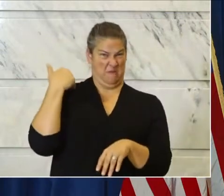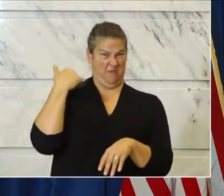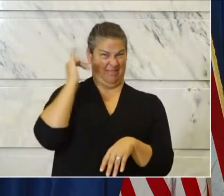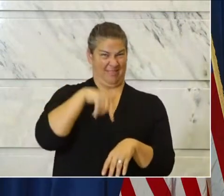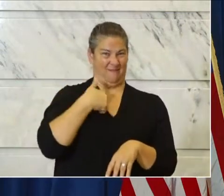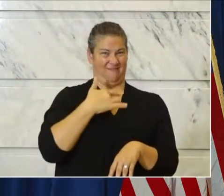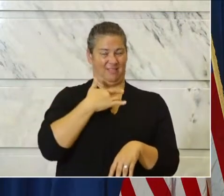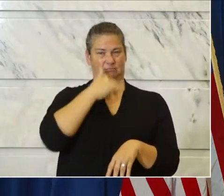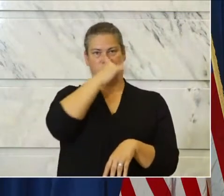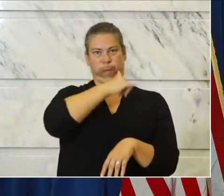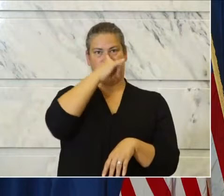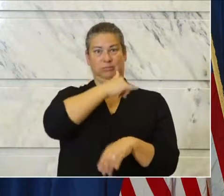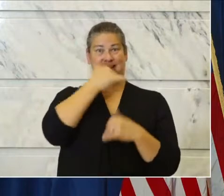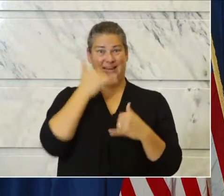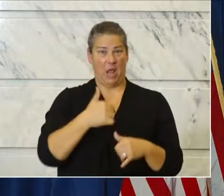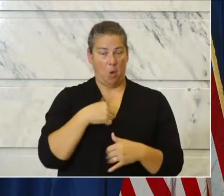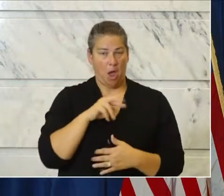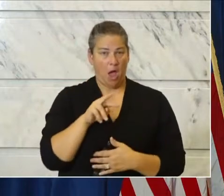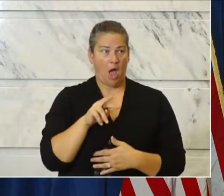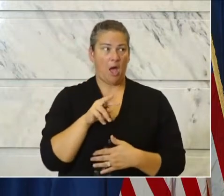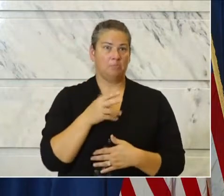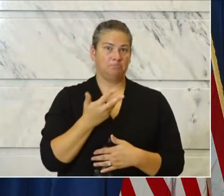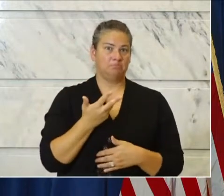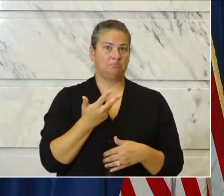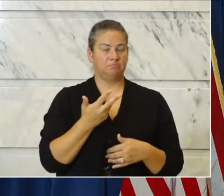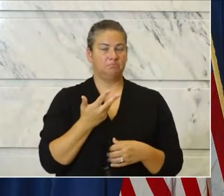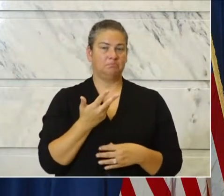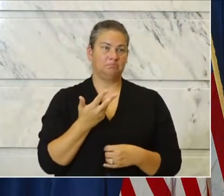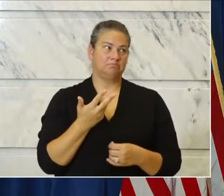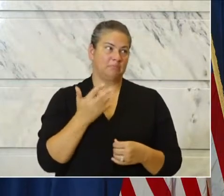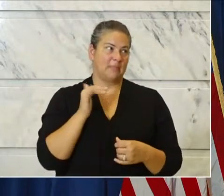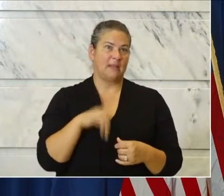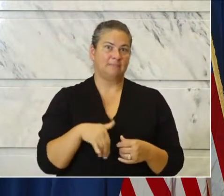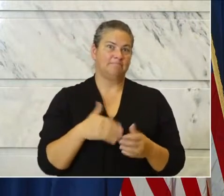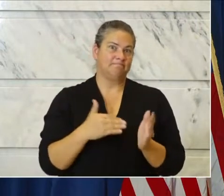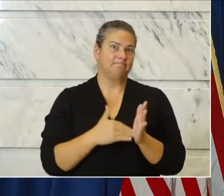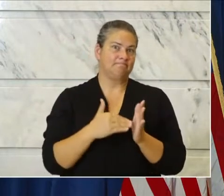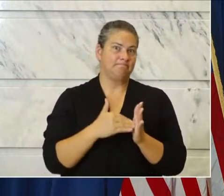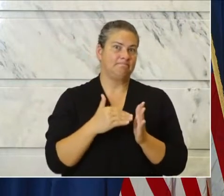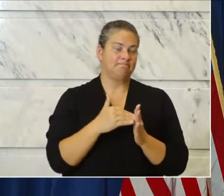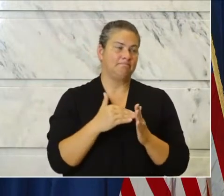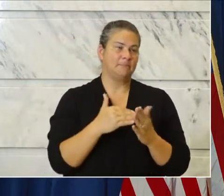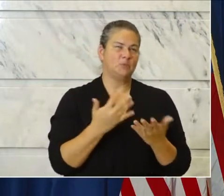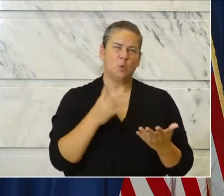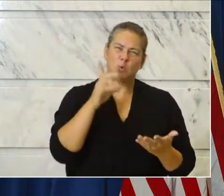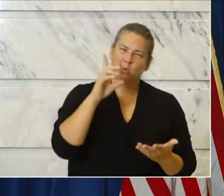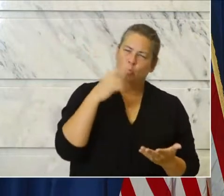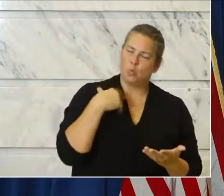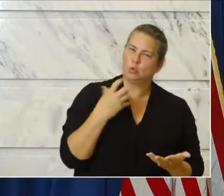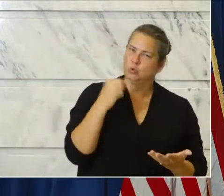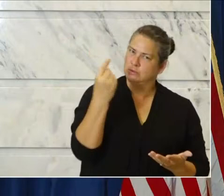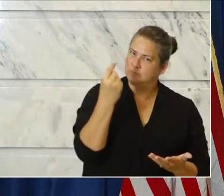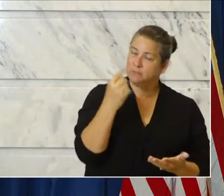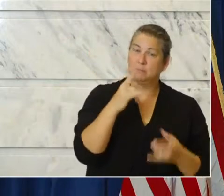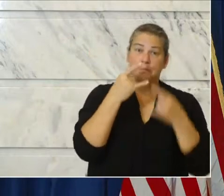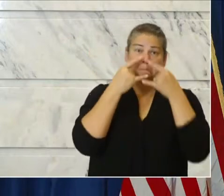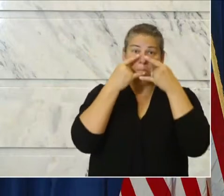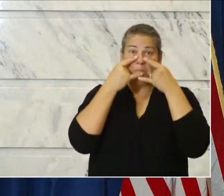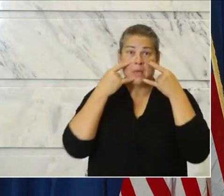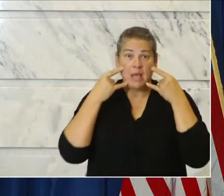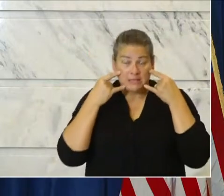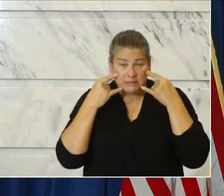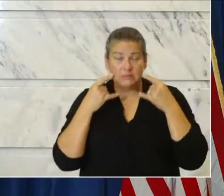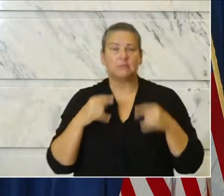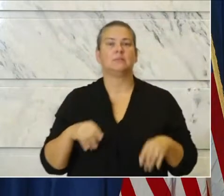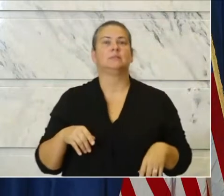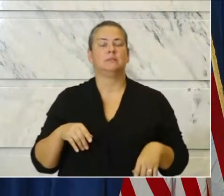more often than we ever wanted to. Let's make sure that we do something about it. So, wear your masks. Livingston County